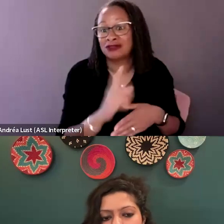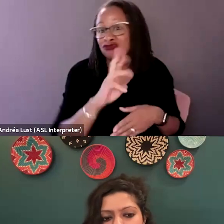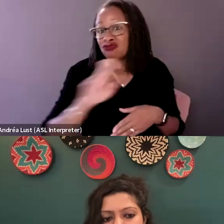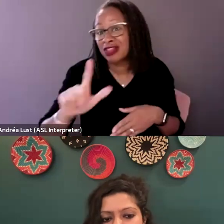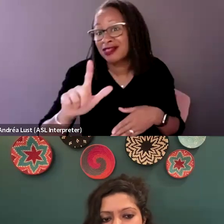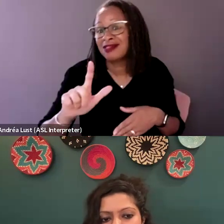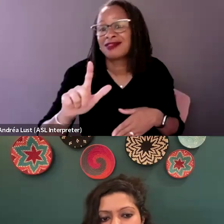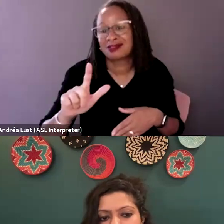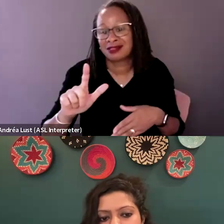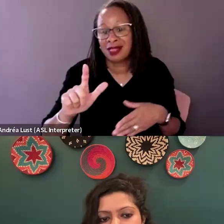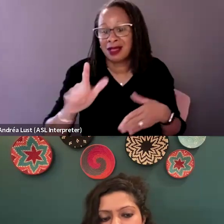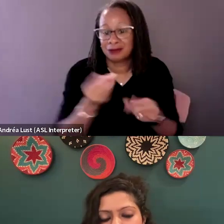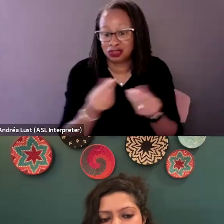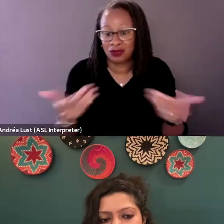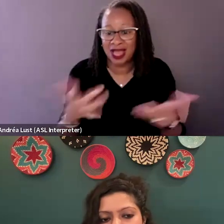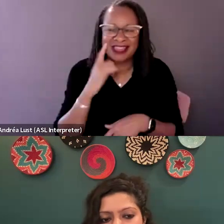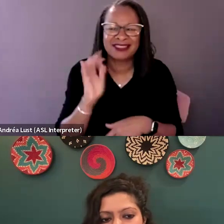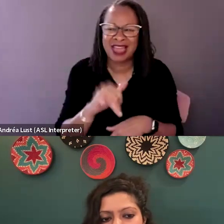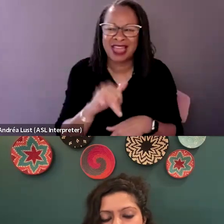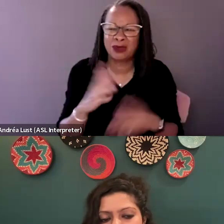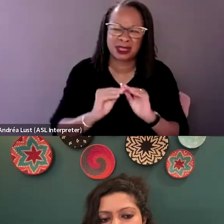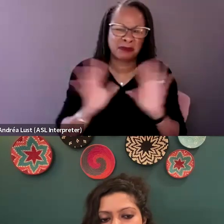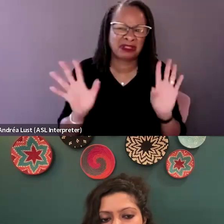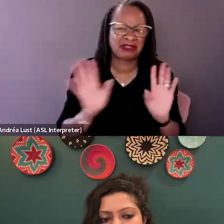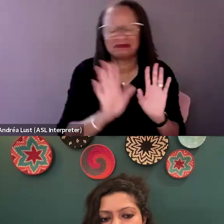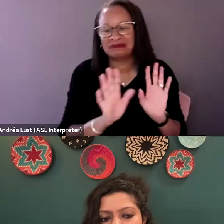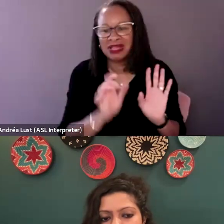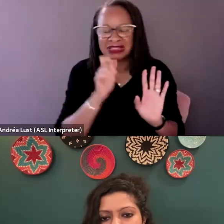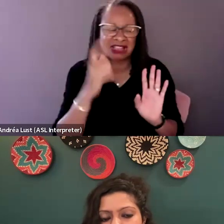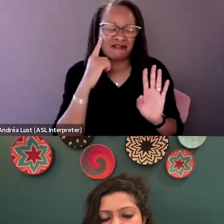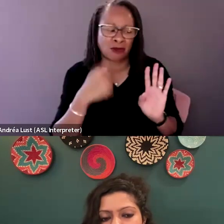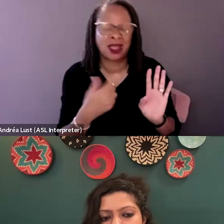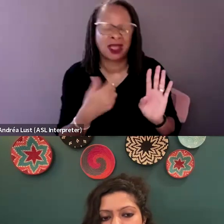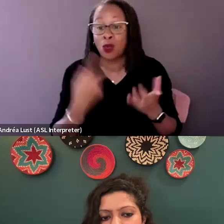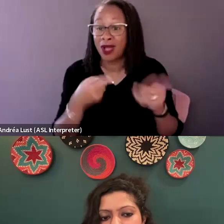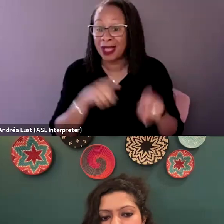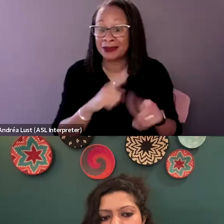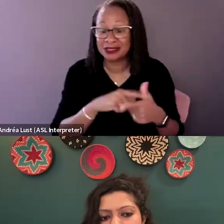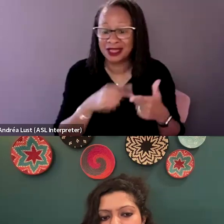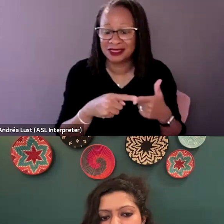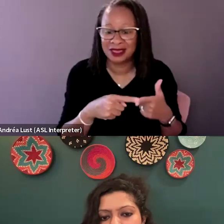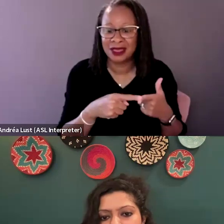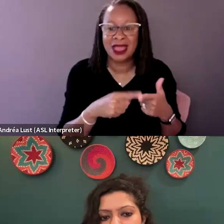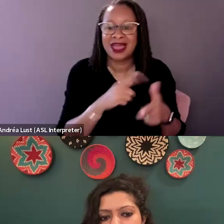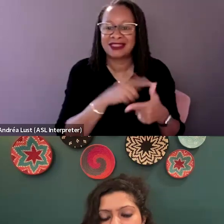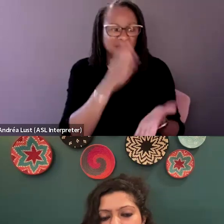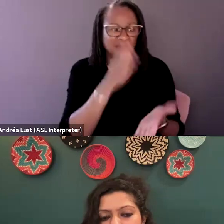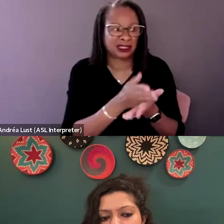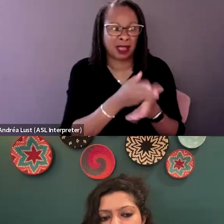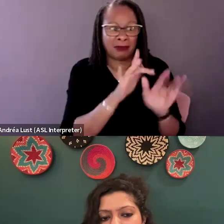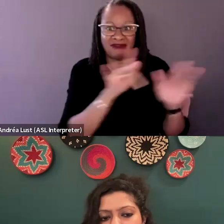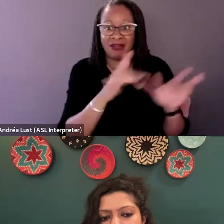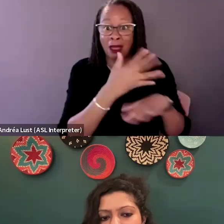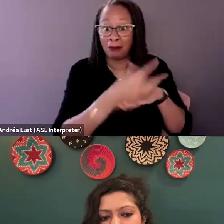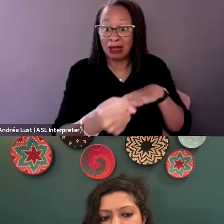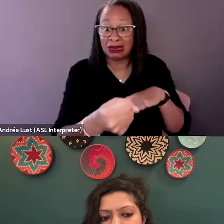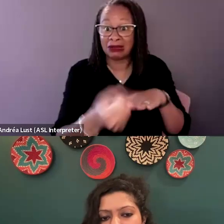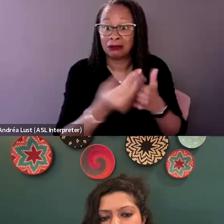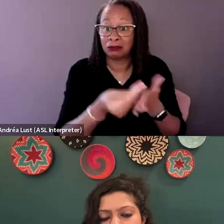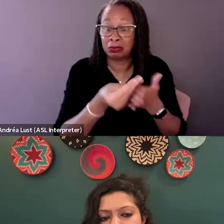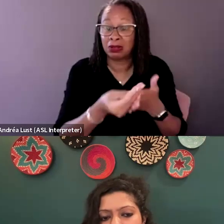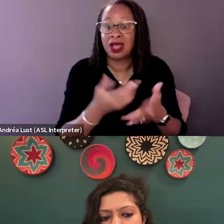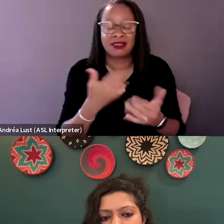whereas the other stuff about character or storytelling or aesthetics is sort of like always been the provenance of fiction. And